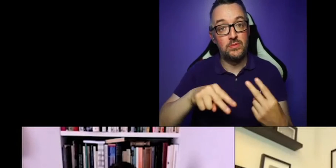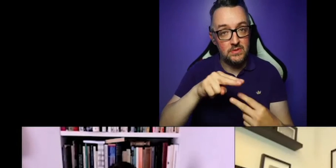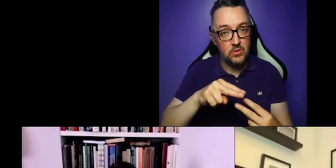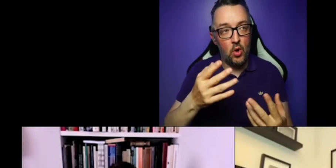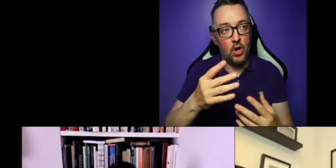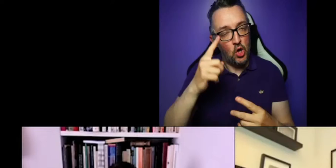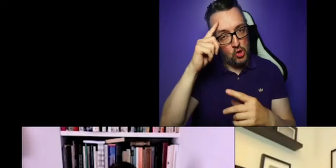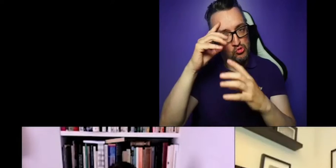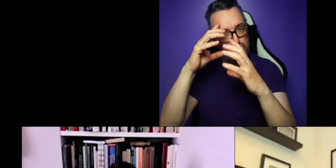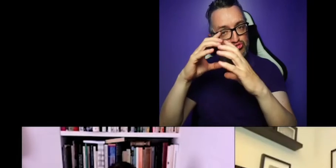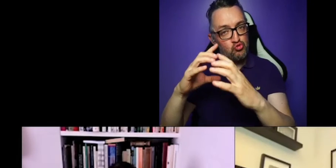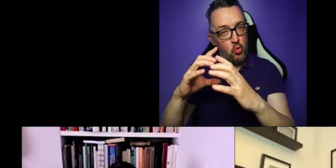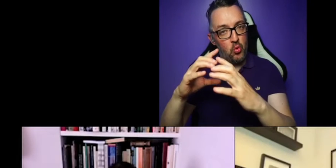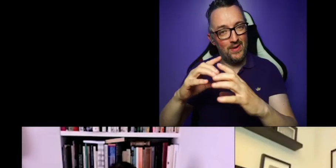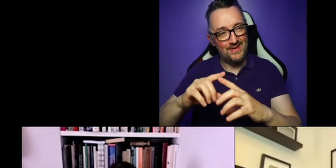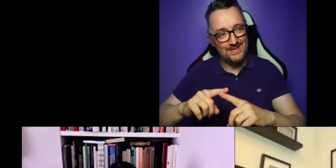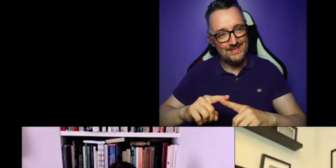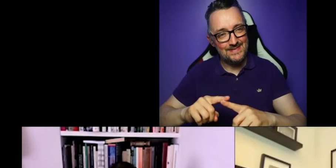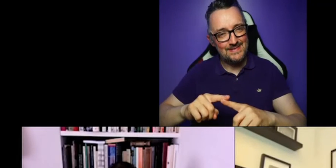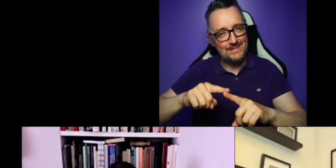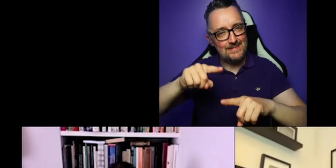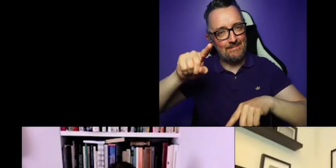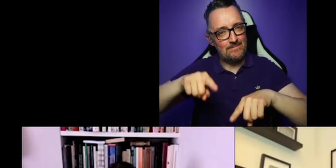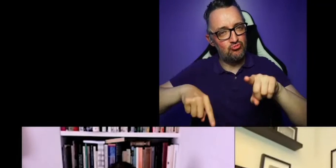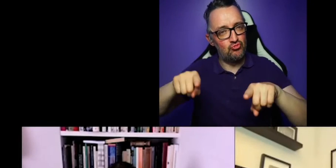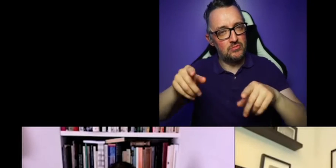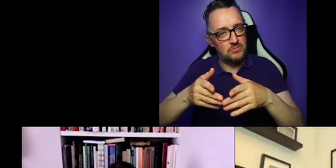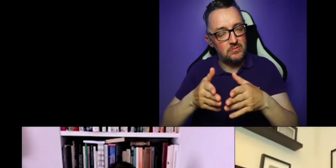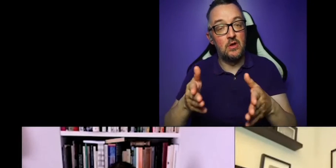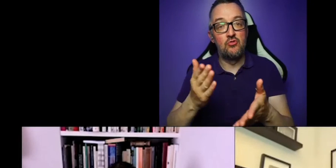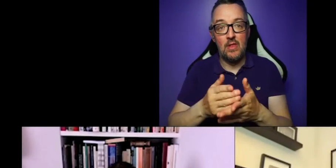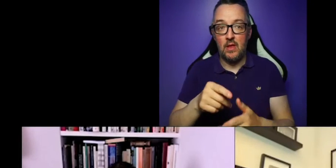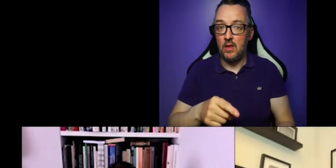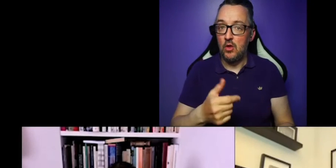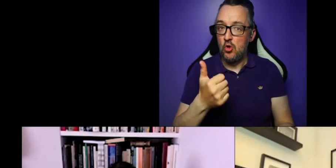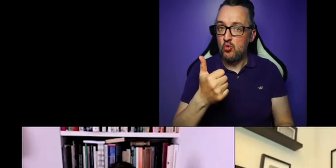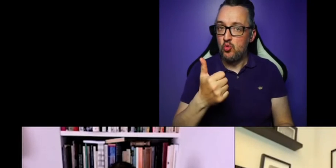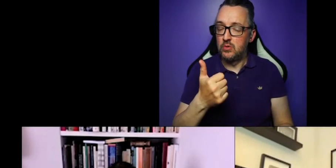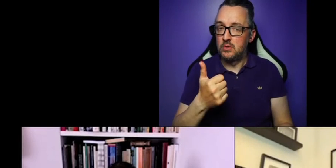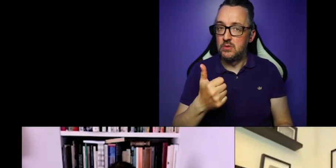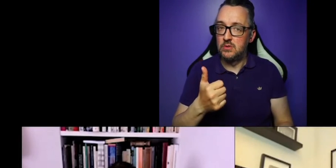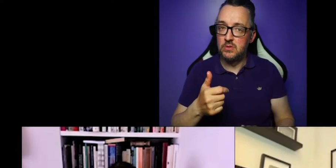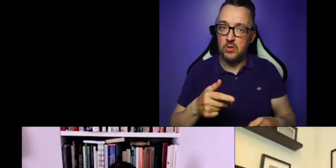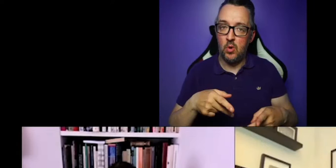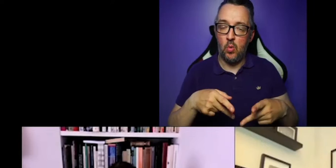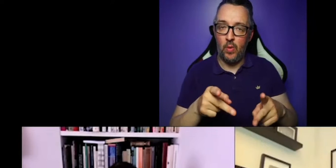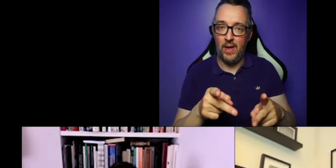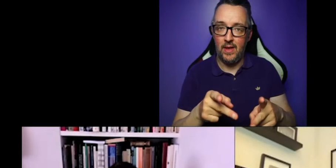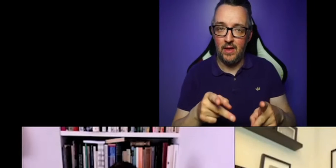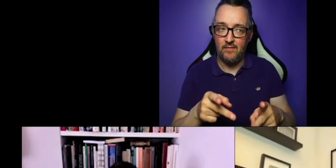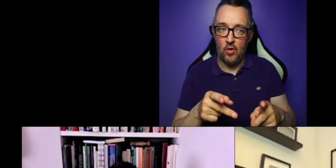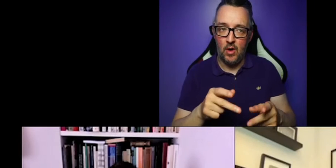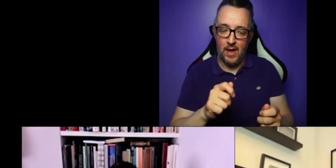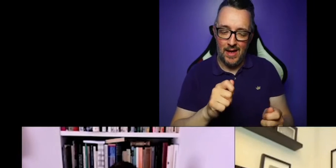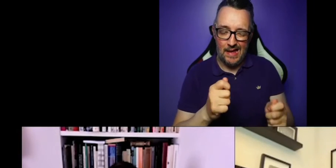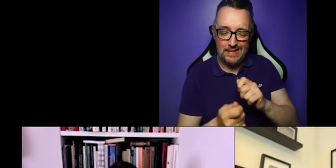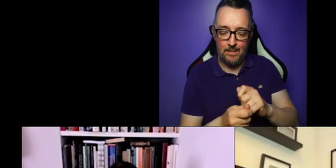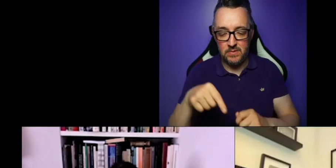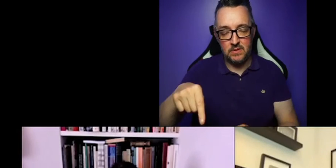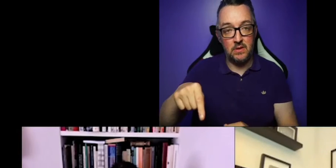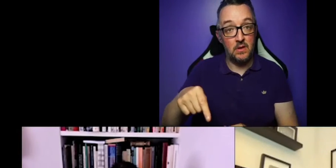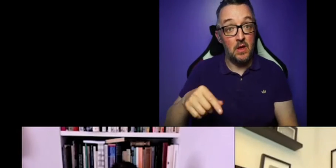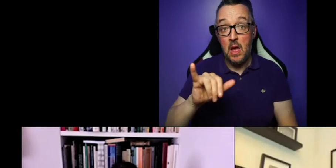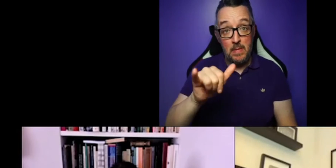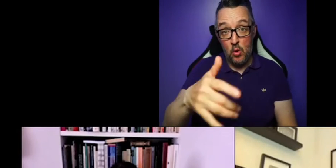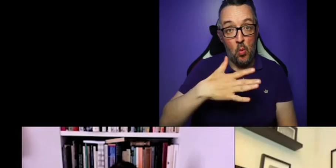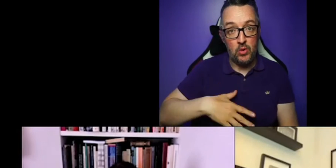neurodivergent people, this might be really important. This could be a really good adaptation of the method, because although you might want